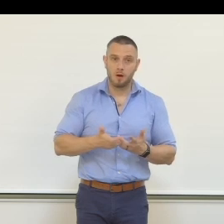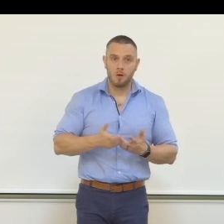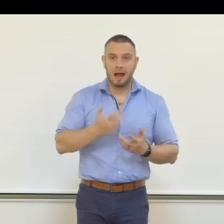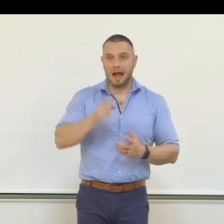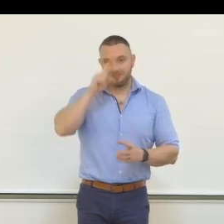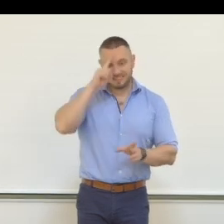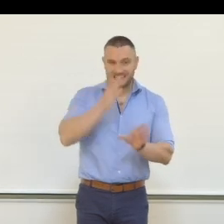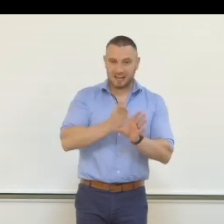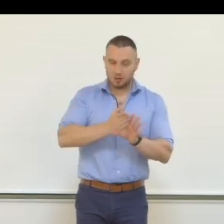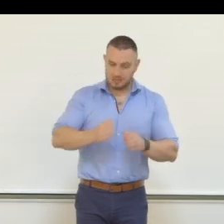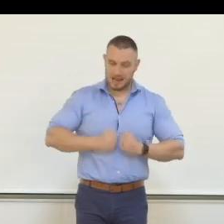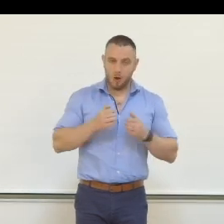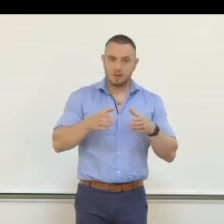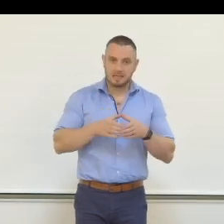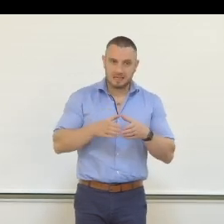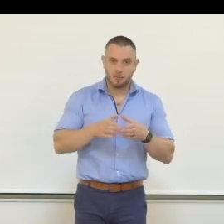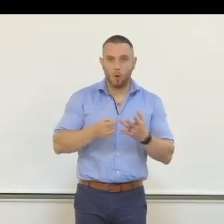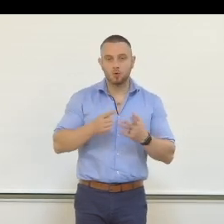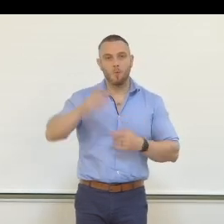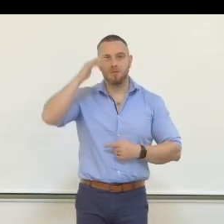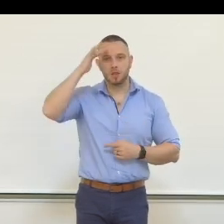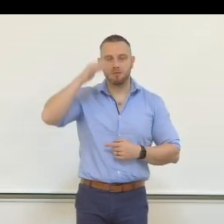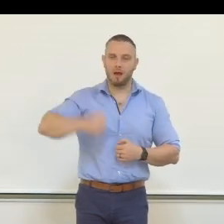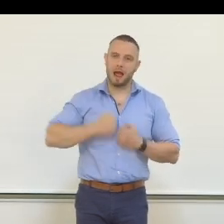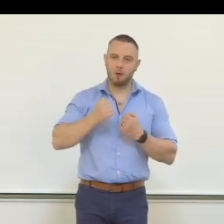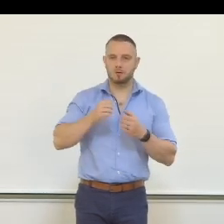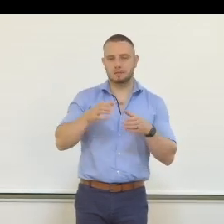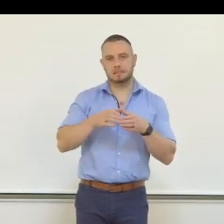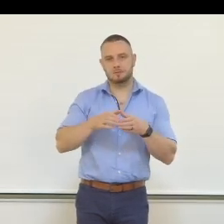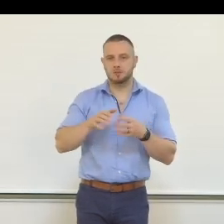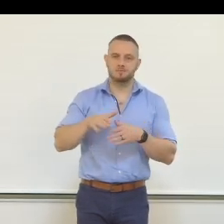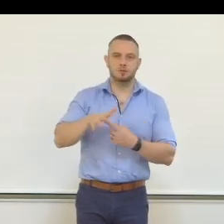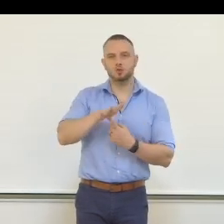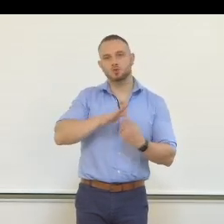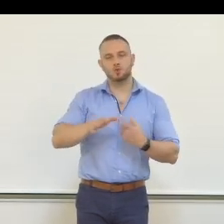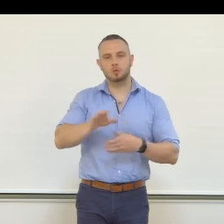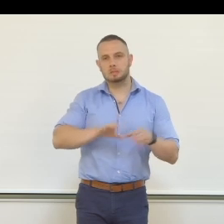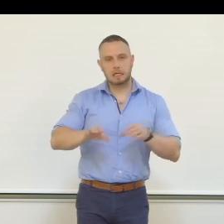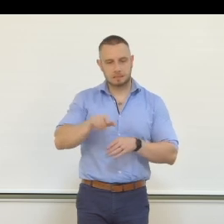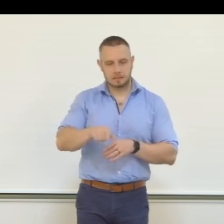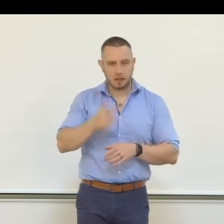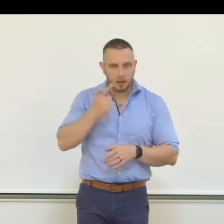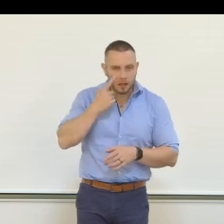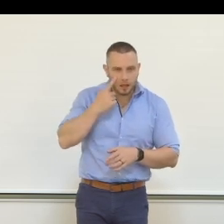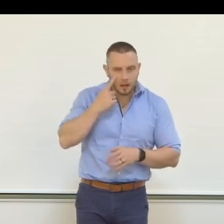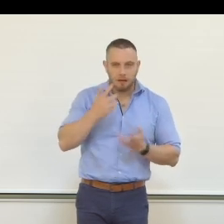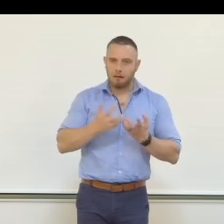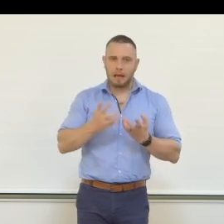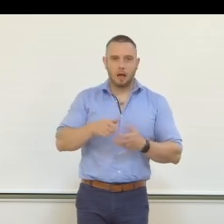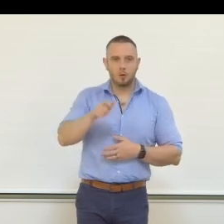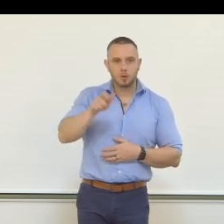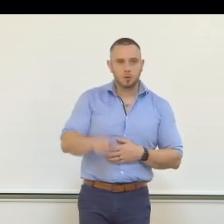psychologists on our team, but we also have philosophers on our team. We have social scientists on our team who look into,